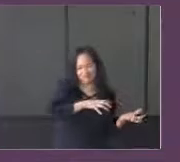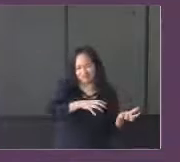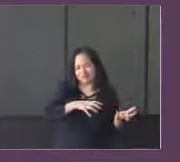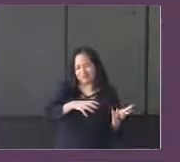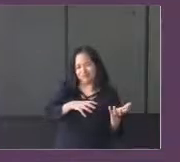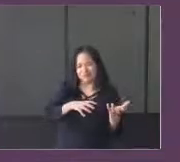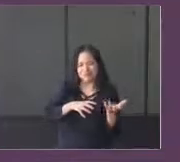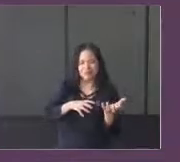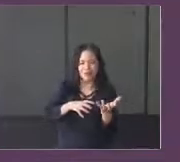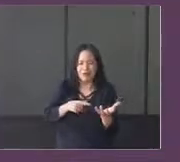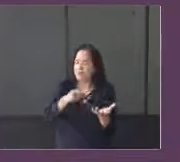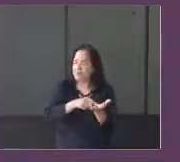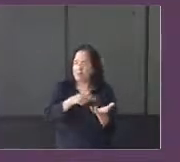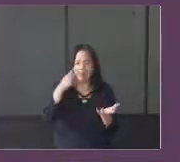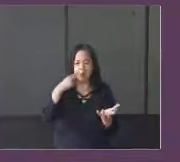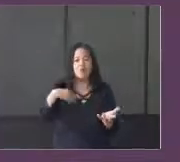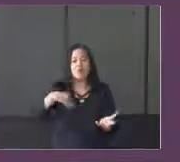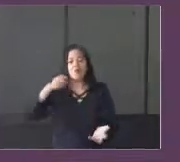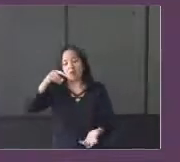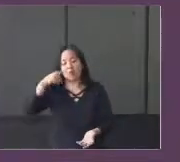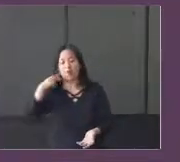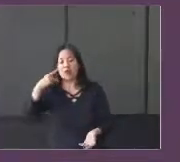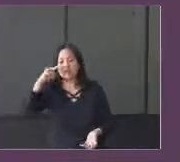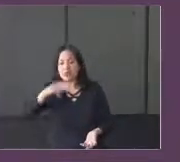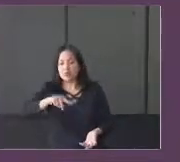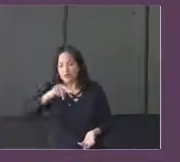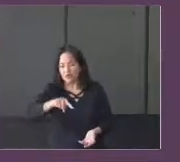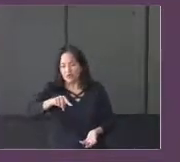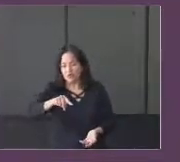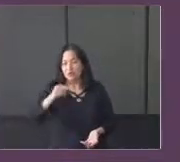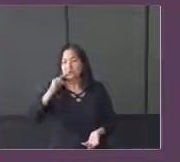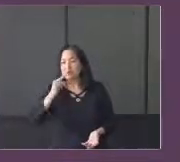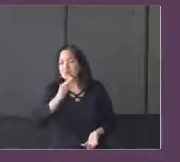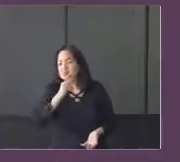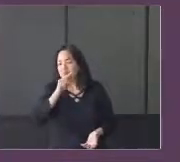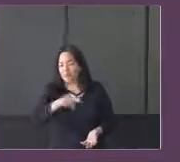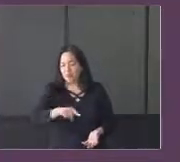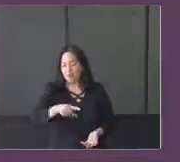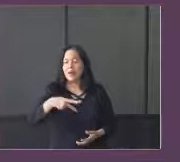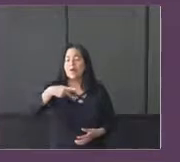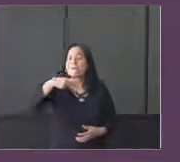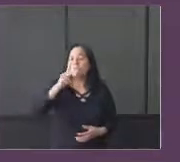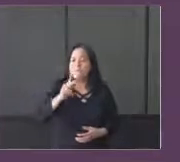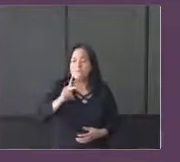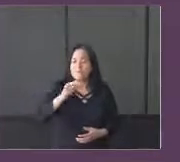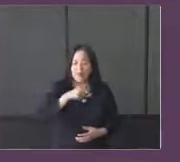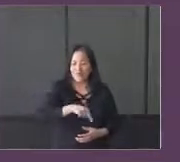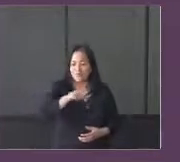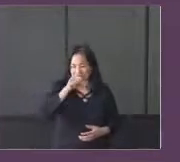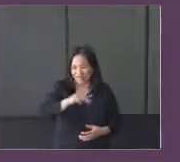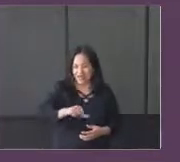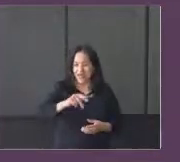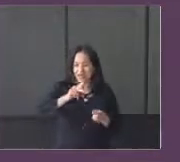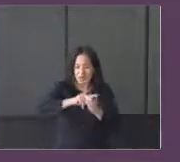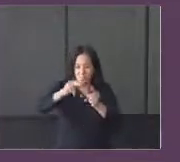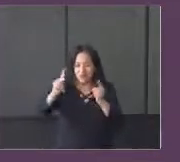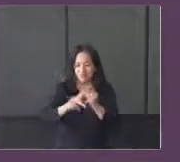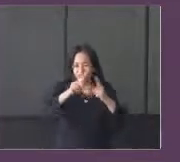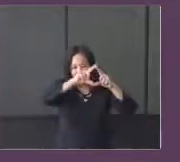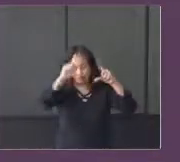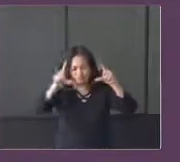about the caravan because it's visible, it's now in the news, but evidently our country, we